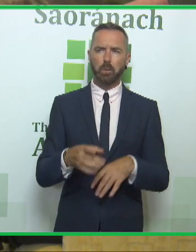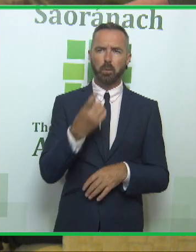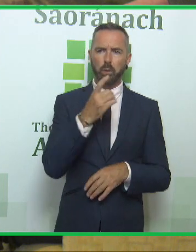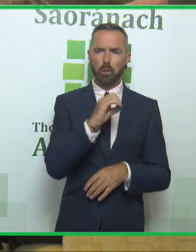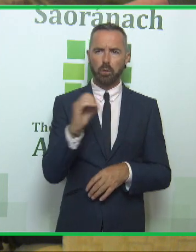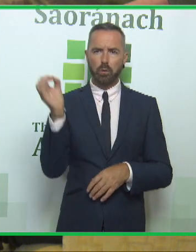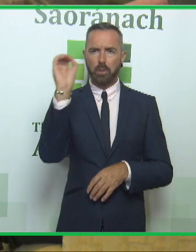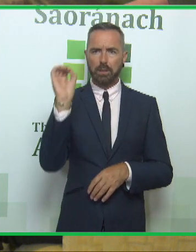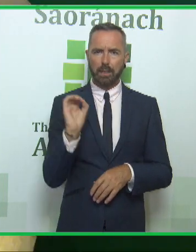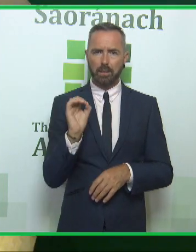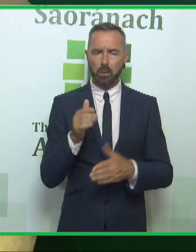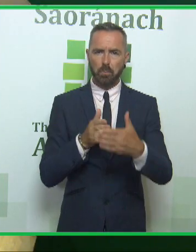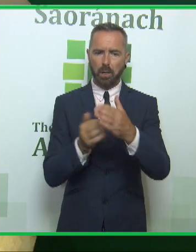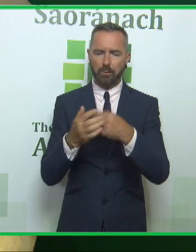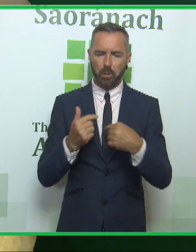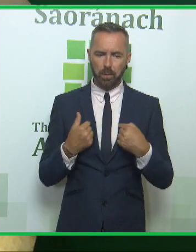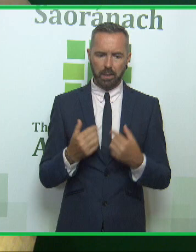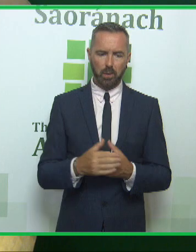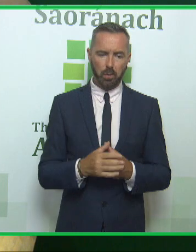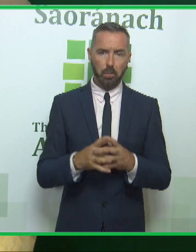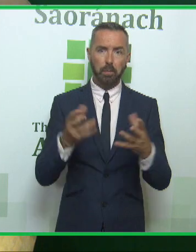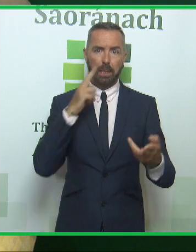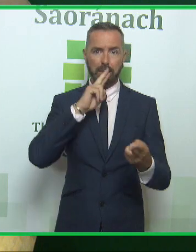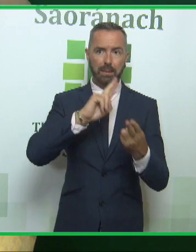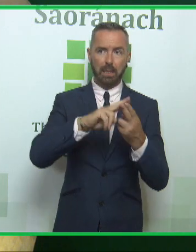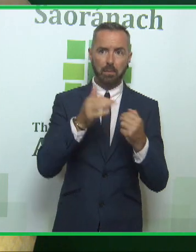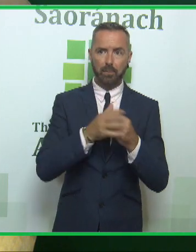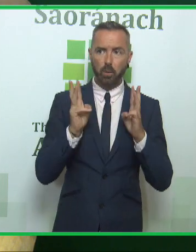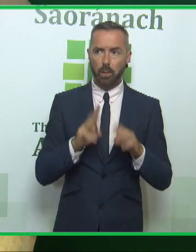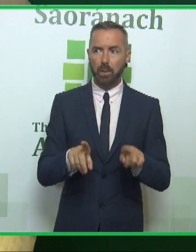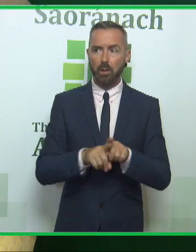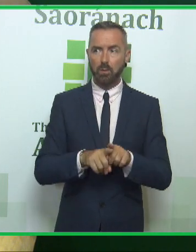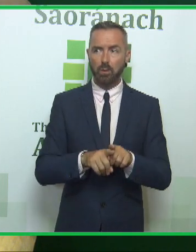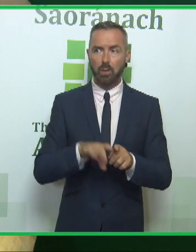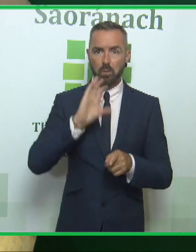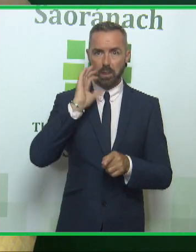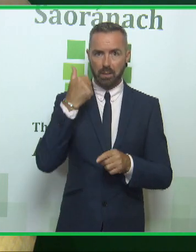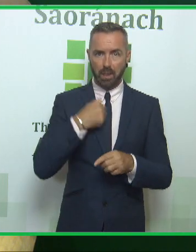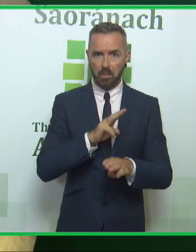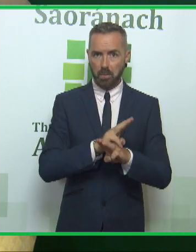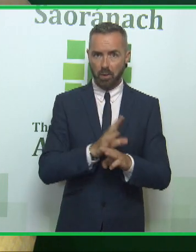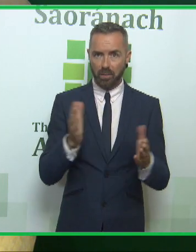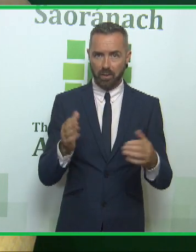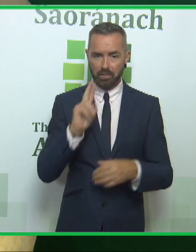100%. There's a huge stigma for, I think, a mother. I think even